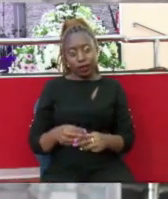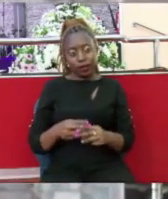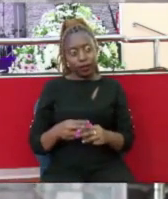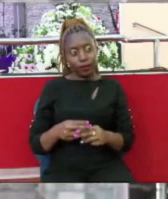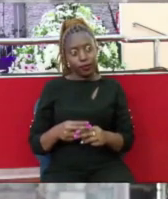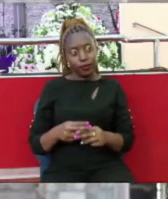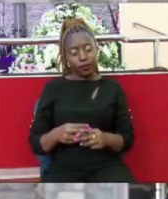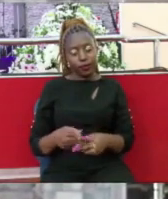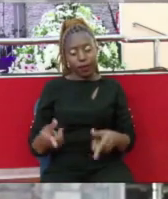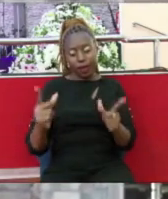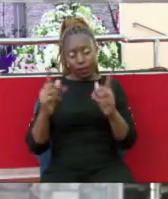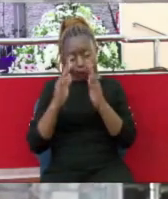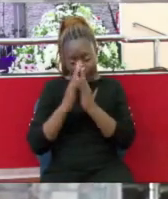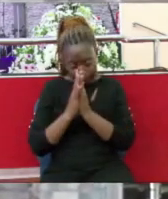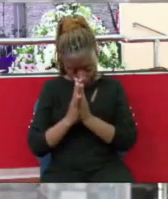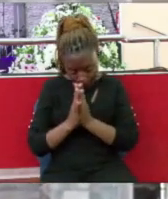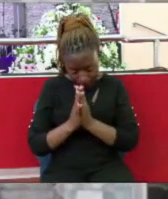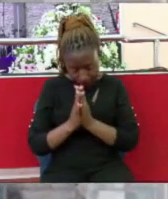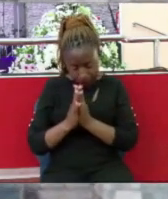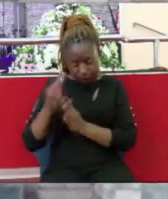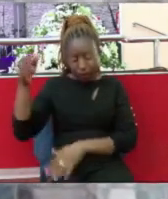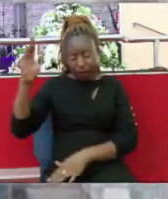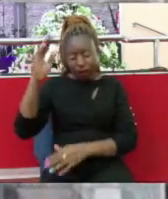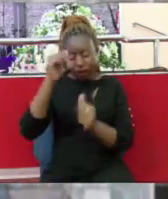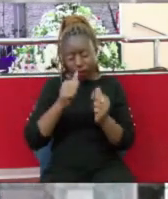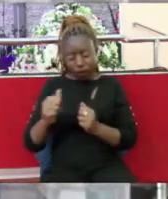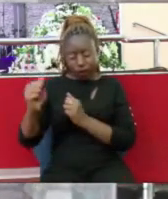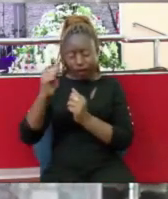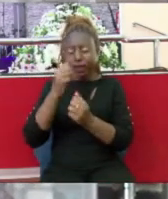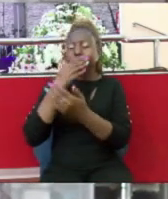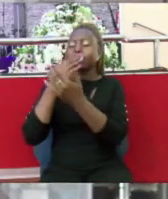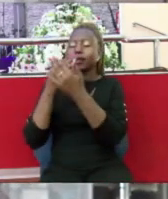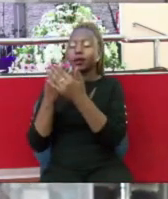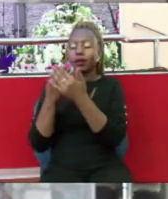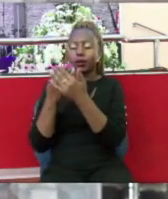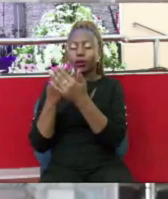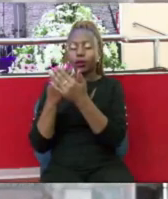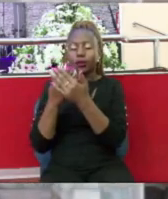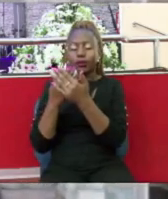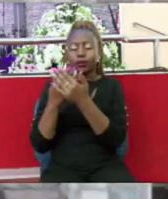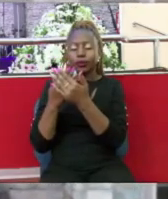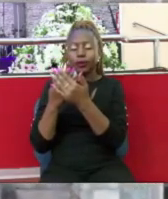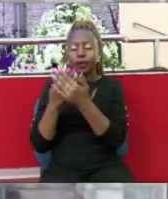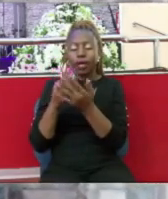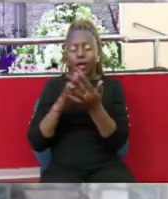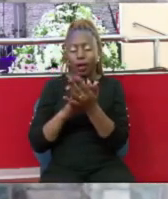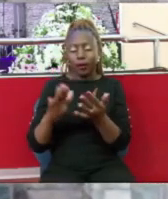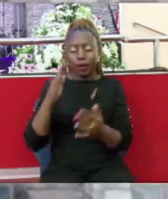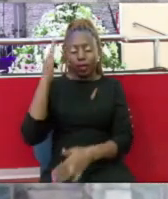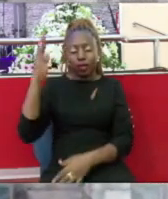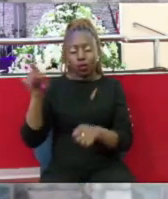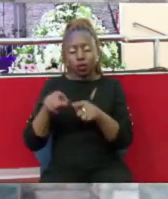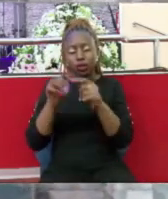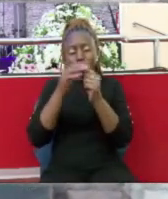Yesu. Let me pray for you. Wacha niombe. God Almighty, I want to thank you. Mungu mwenyezi nataka kwa I want to give you praise, I want to give you adoration.